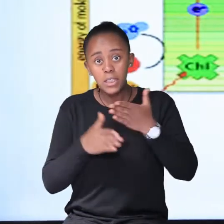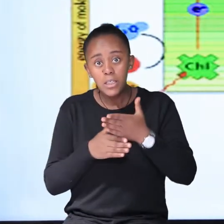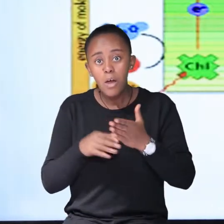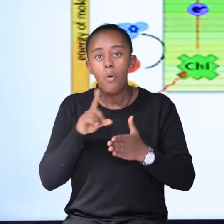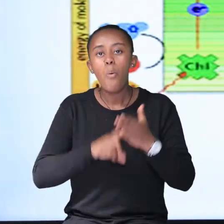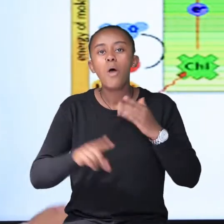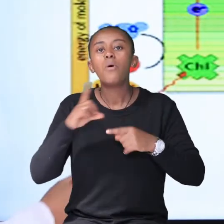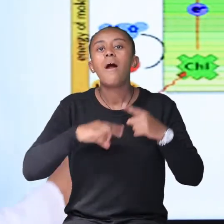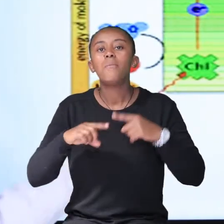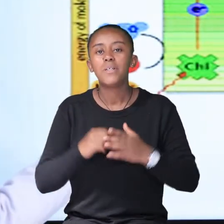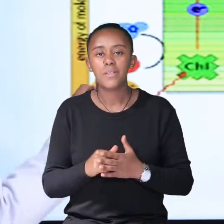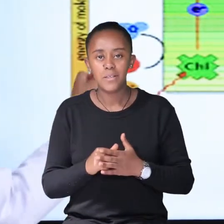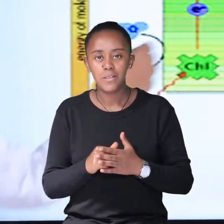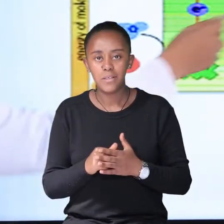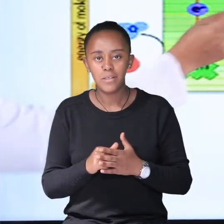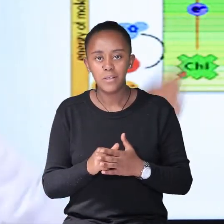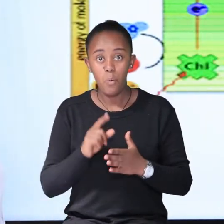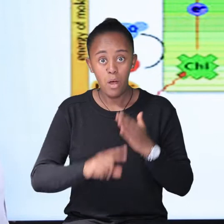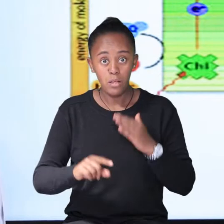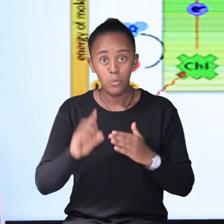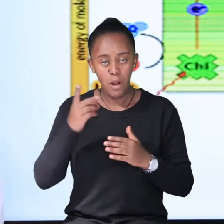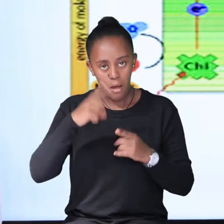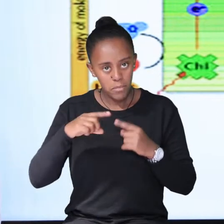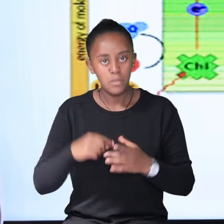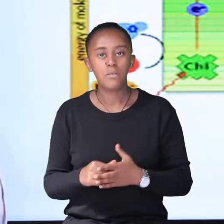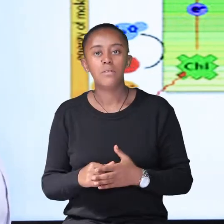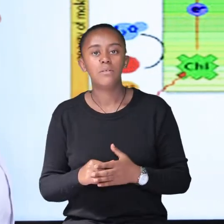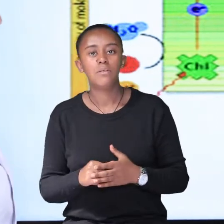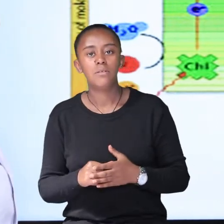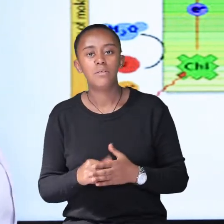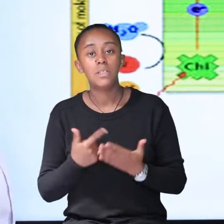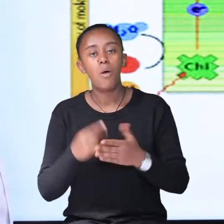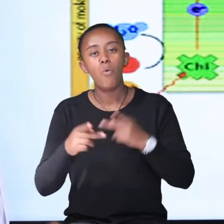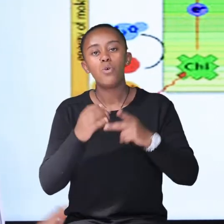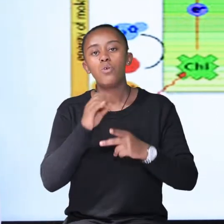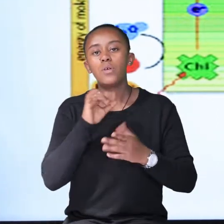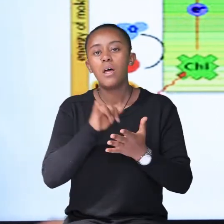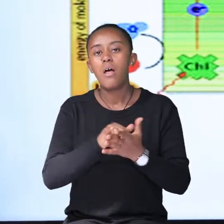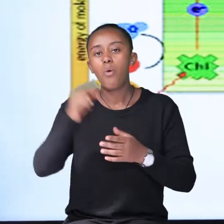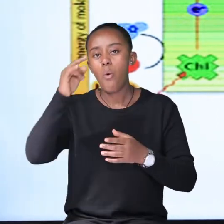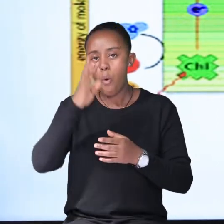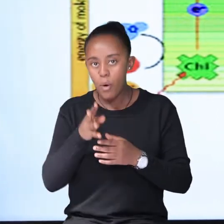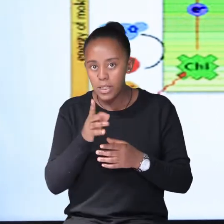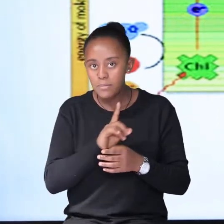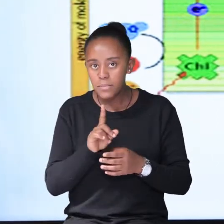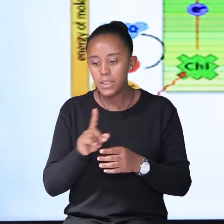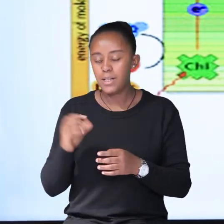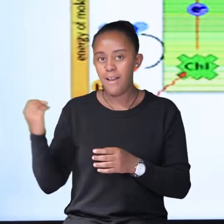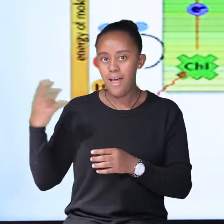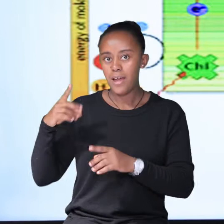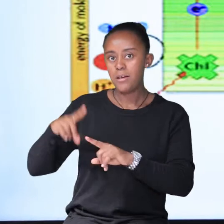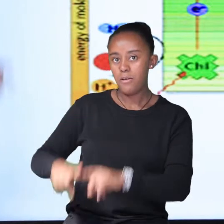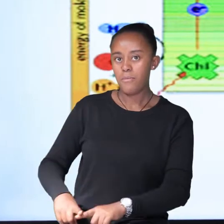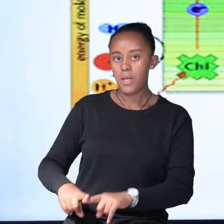what will happen? Here we have the process that occurs on light dependent stage